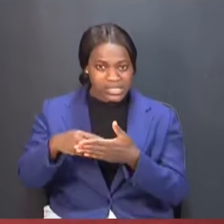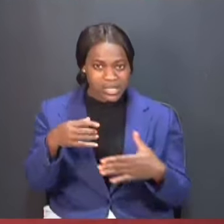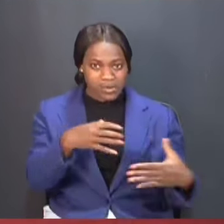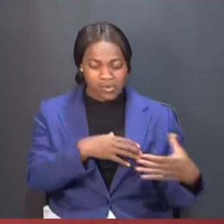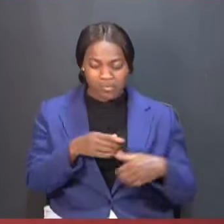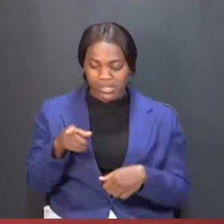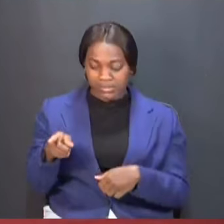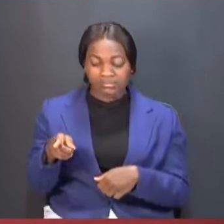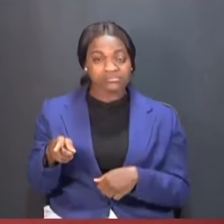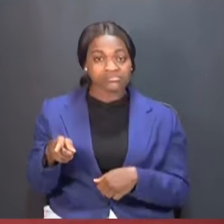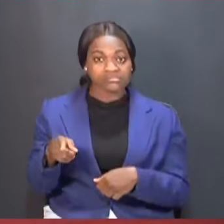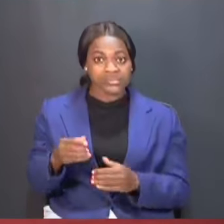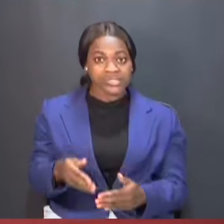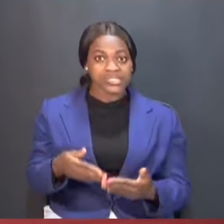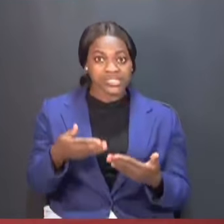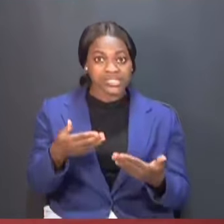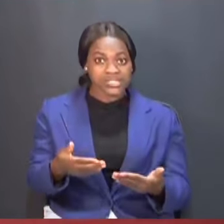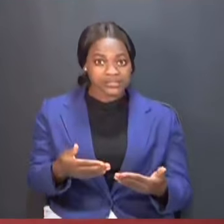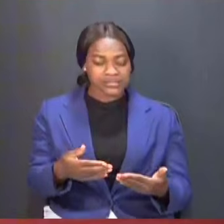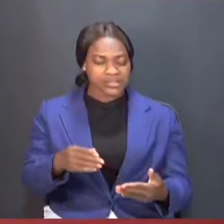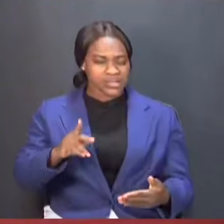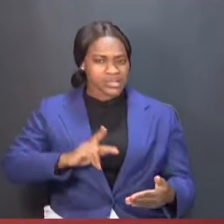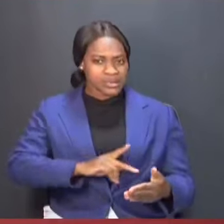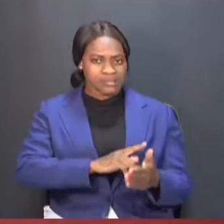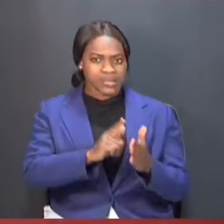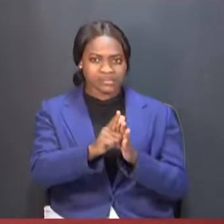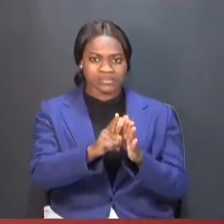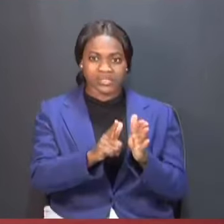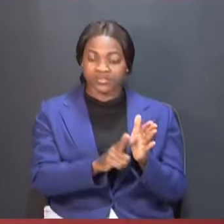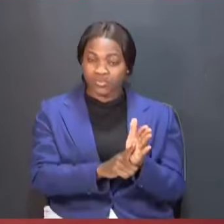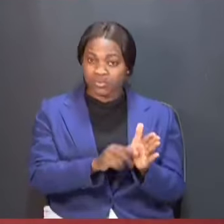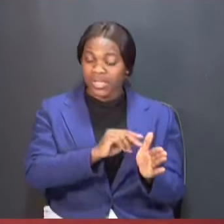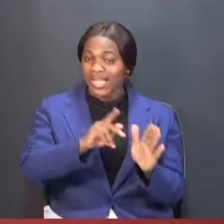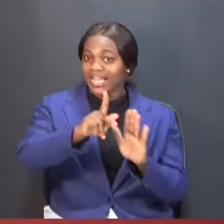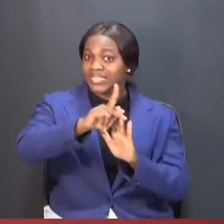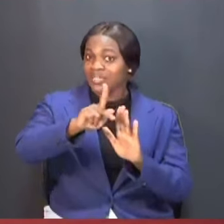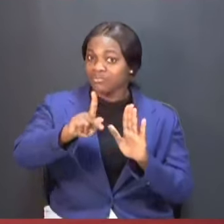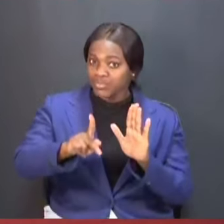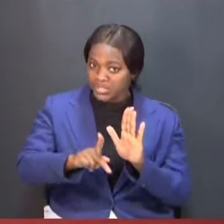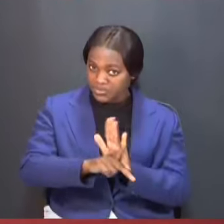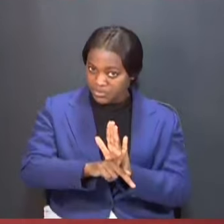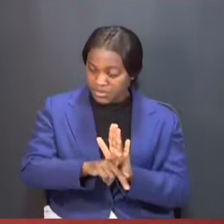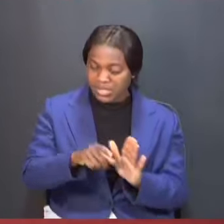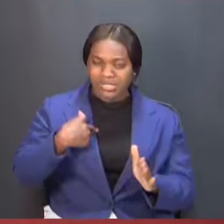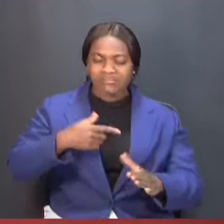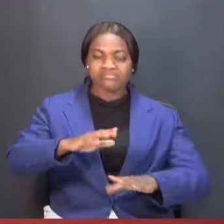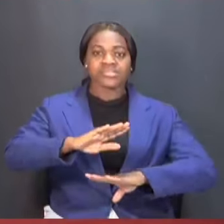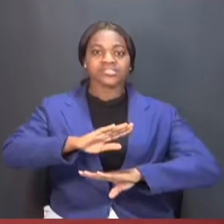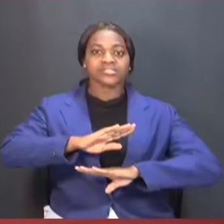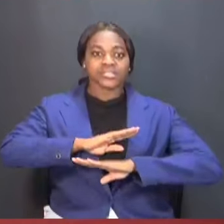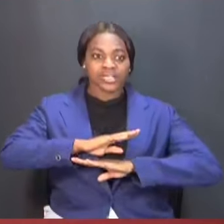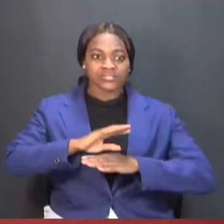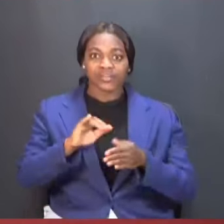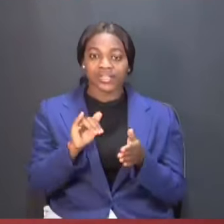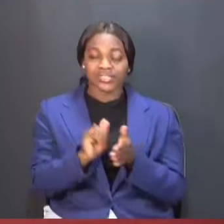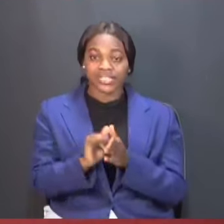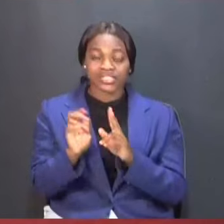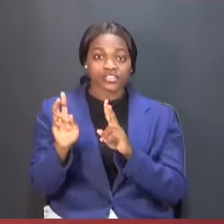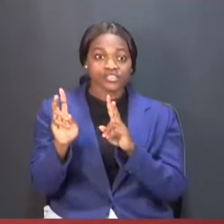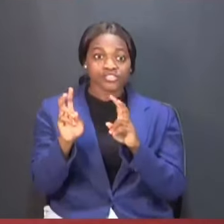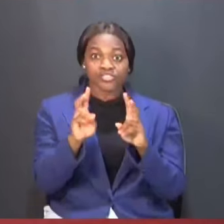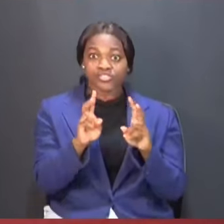the standing orders, and the governing principles, I am satisfied that the matter